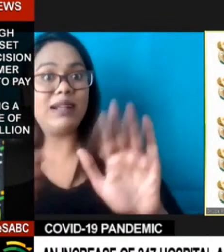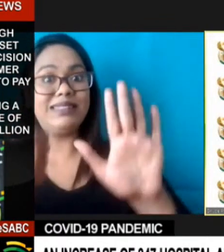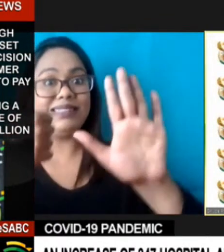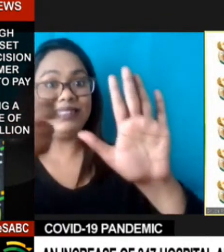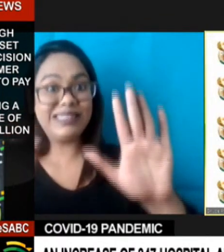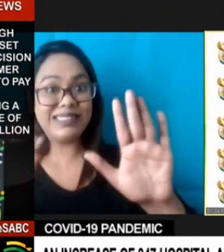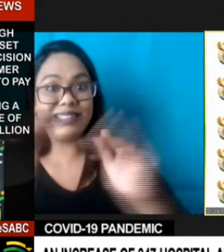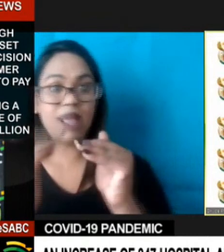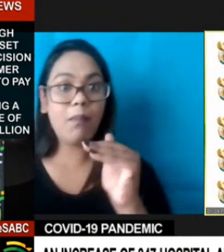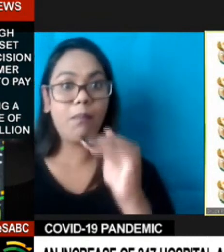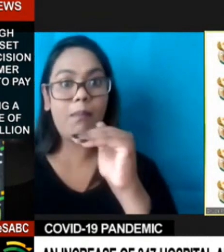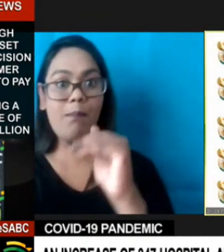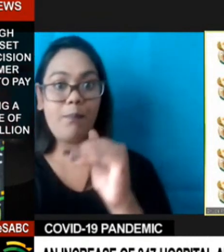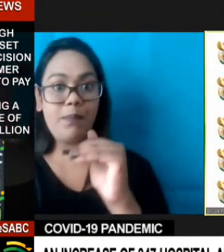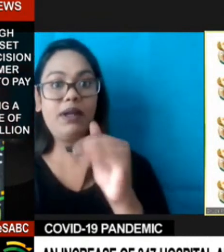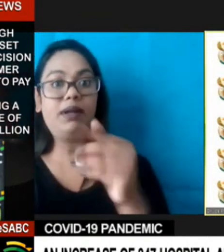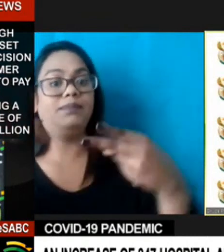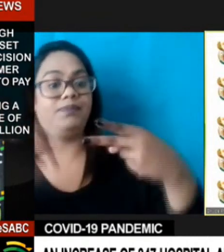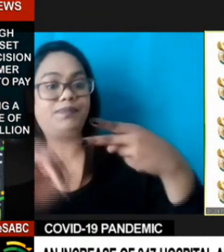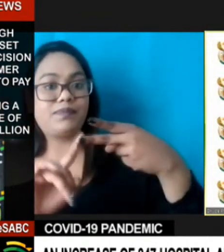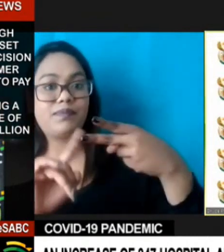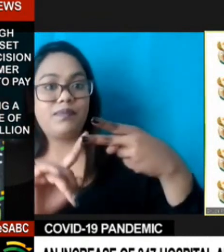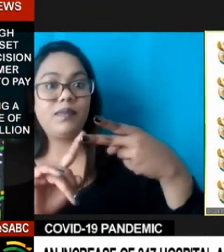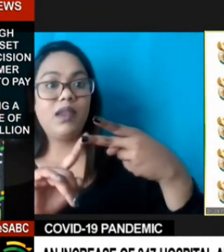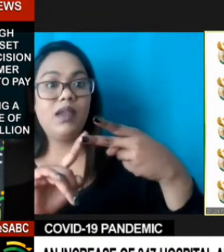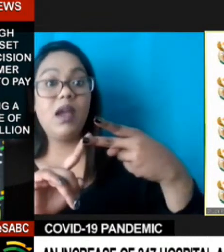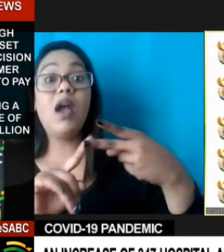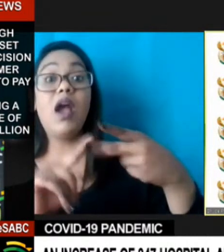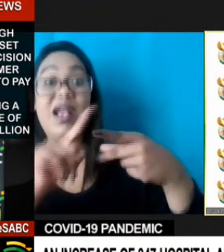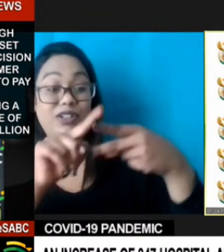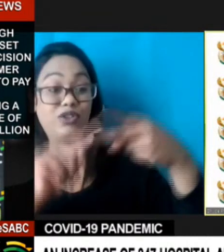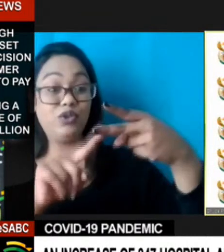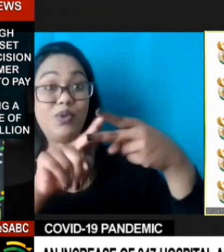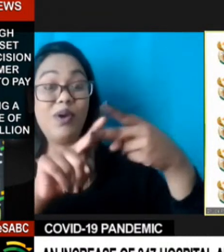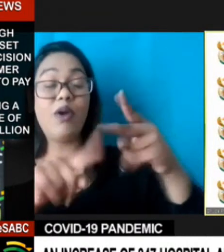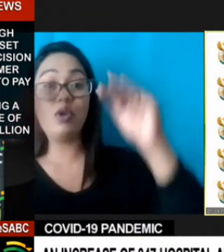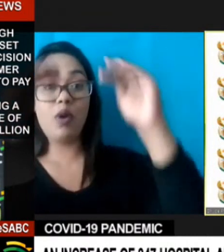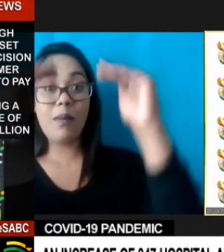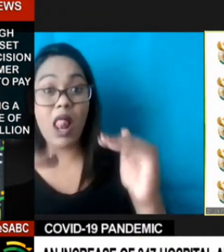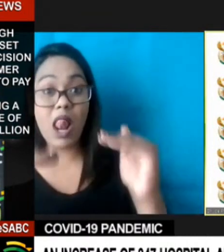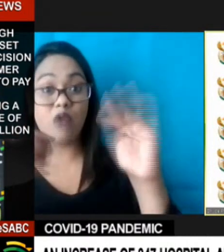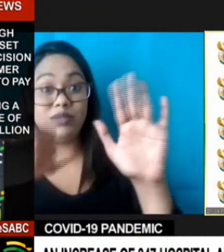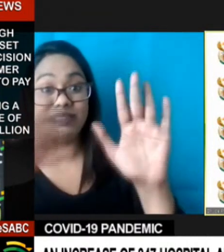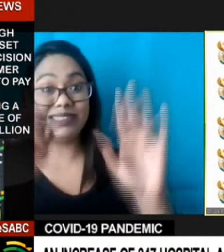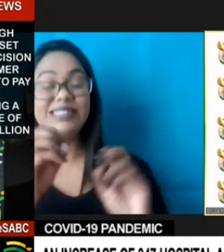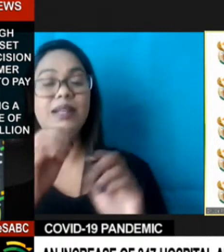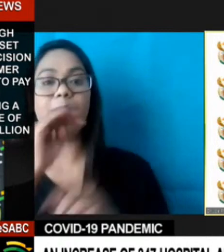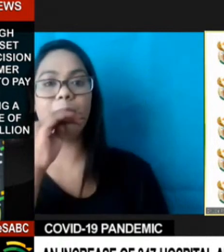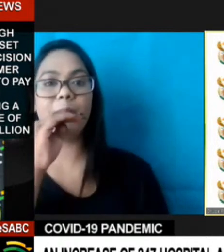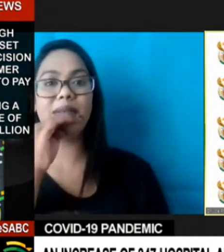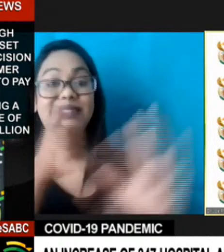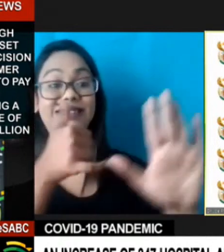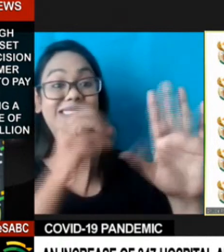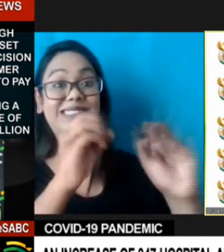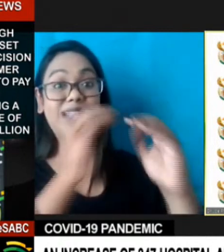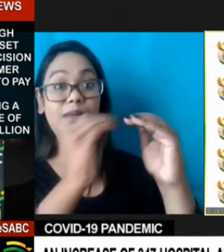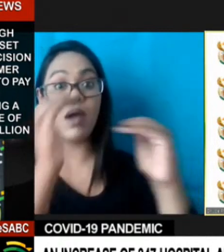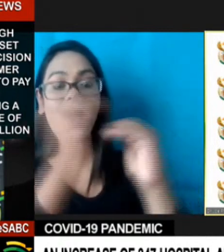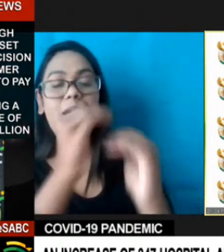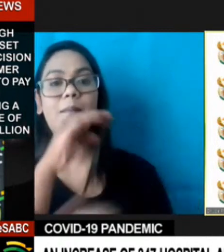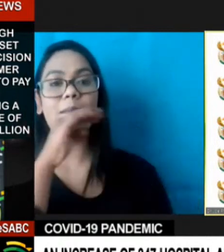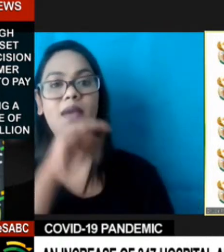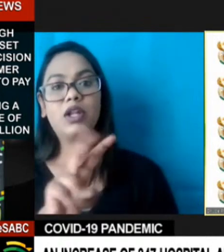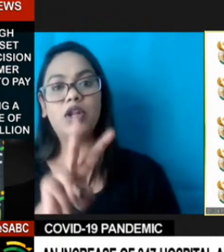that with that cohort of over 60s, we have already covered almost 2/3 of the population